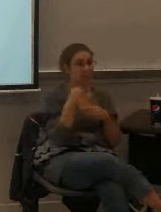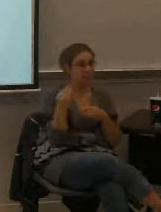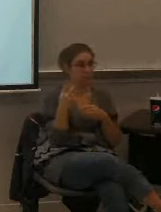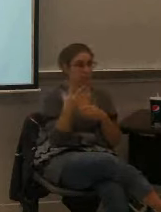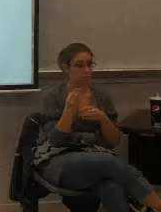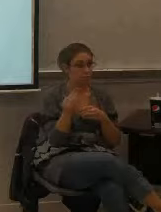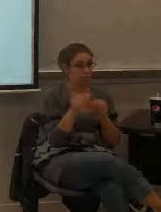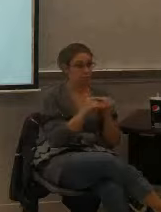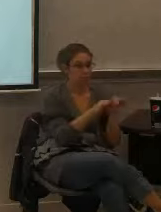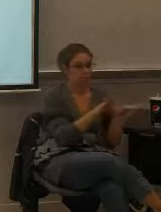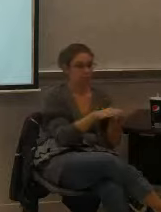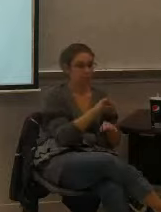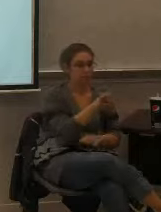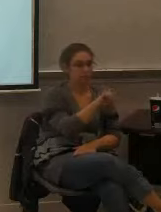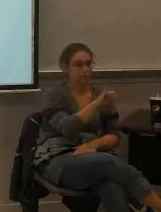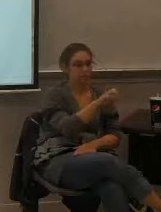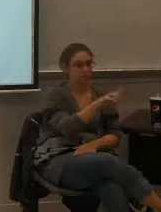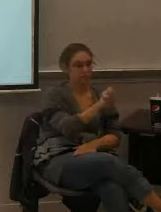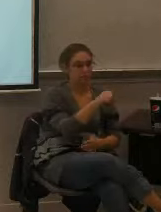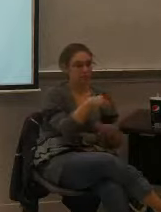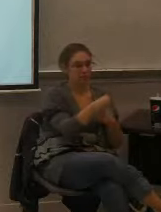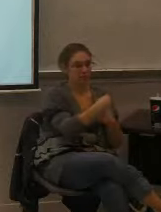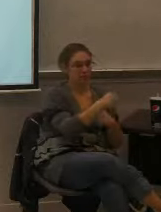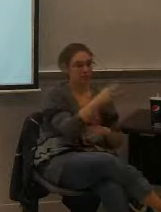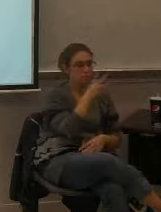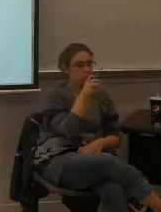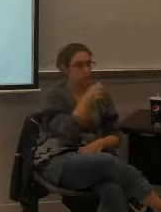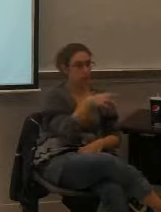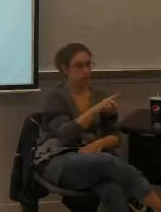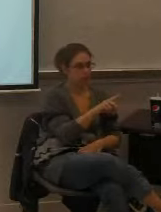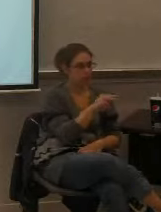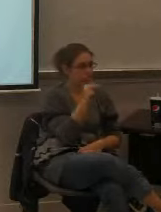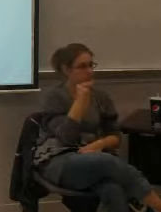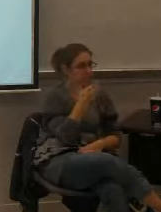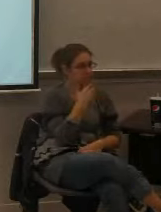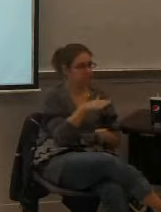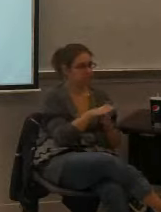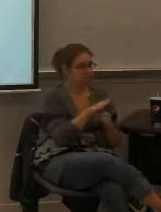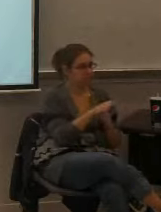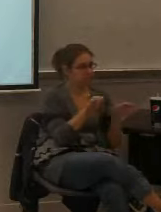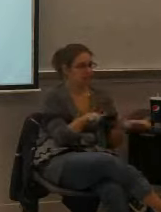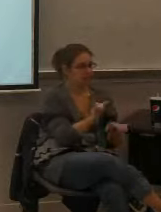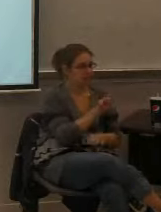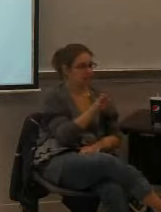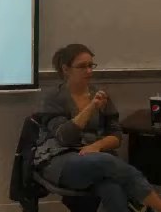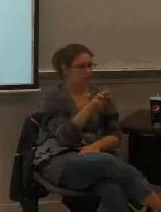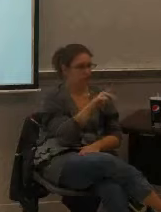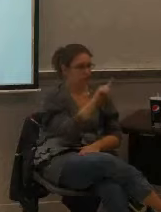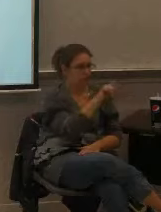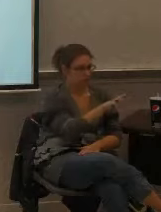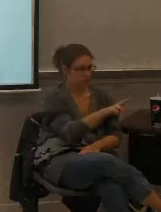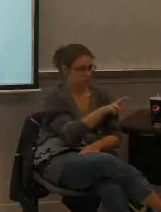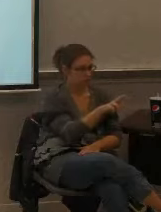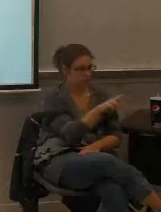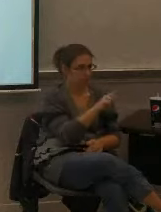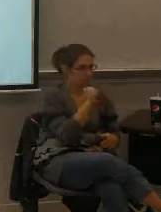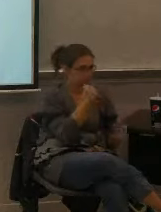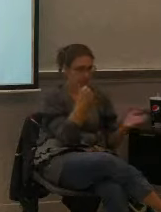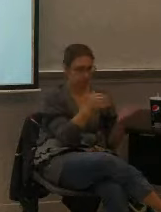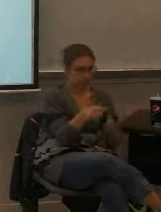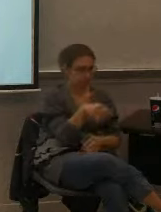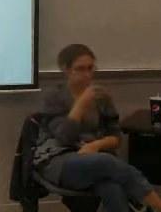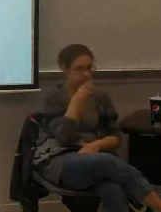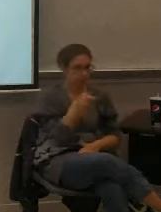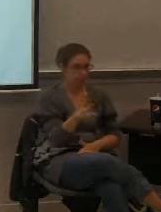and spread it on fields outside of the watershed because it was nutrient rich enough it was actually sort of a fertilizer of sorts. And the lake